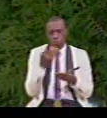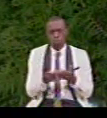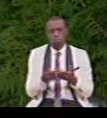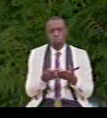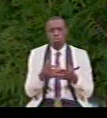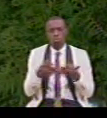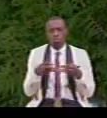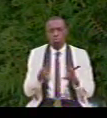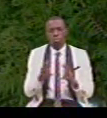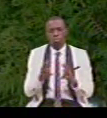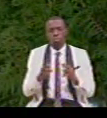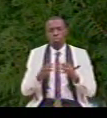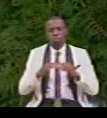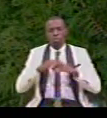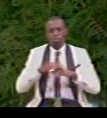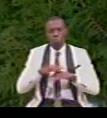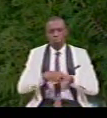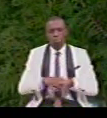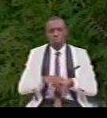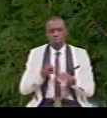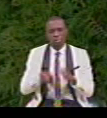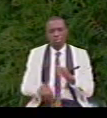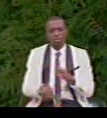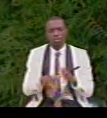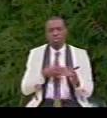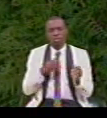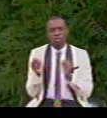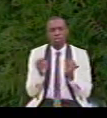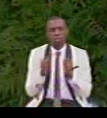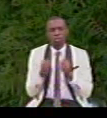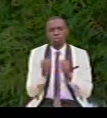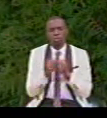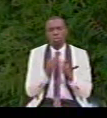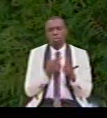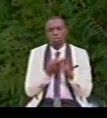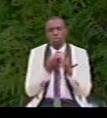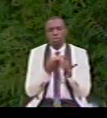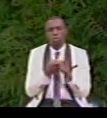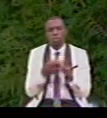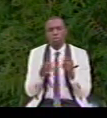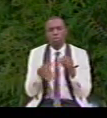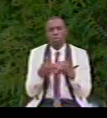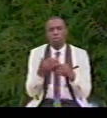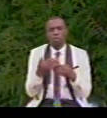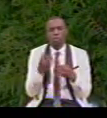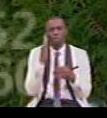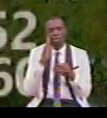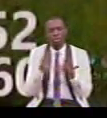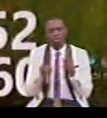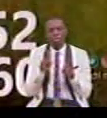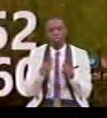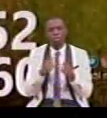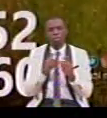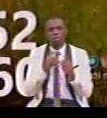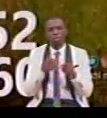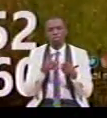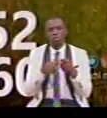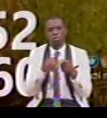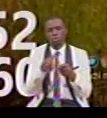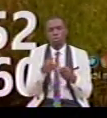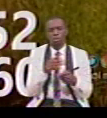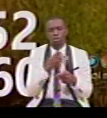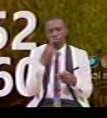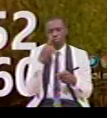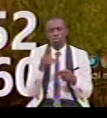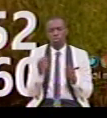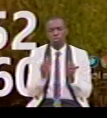shaking together and running over shall men give into your bosom for with what for with the same measure that you meet without